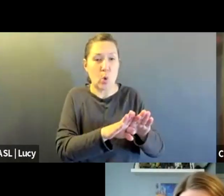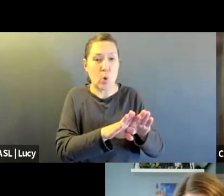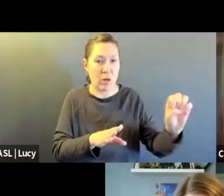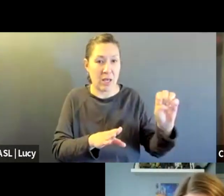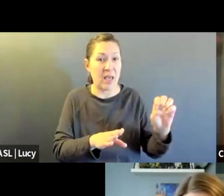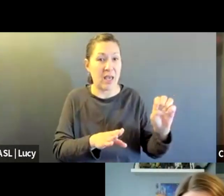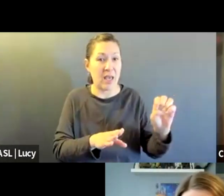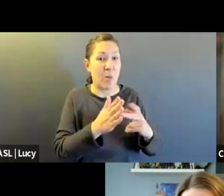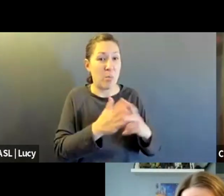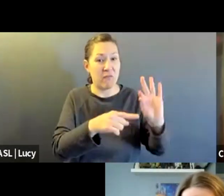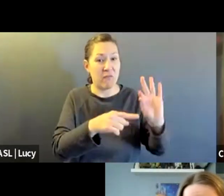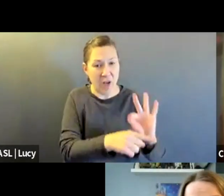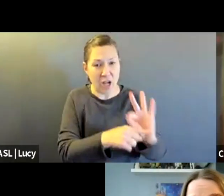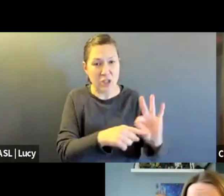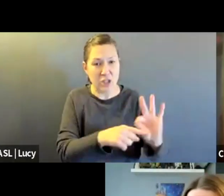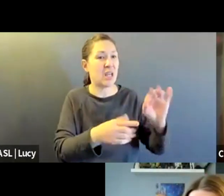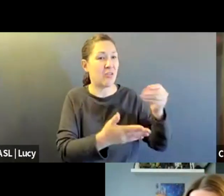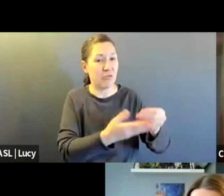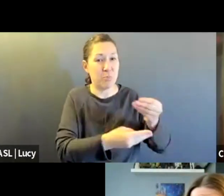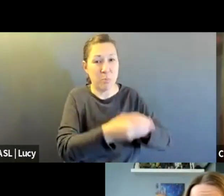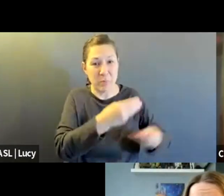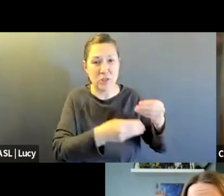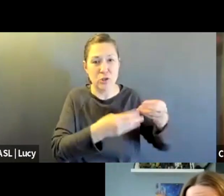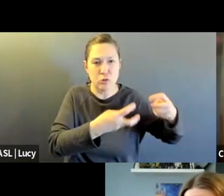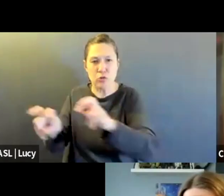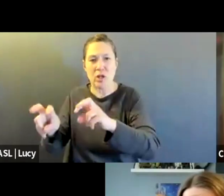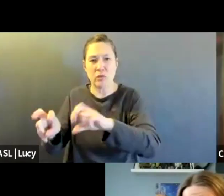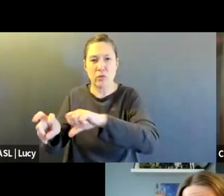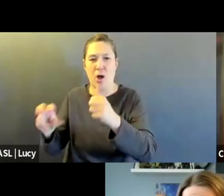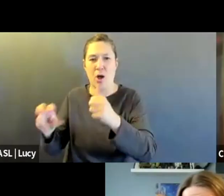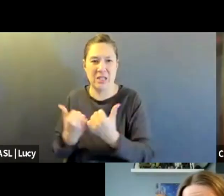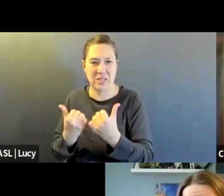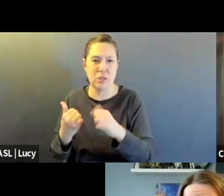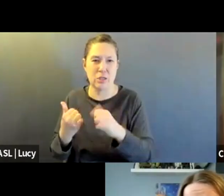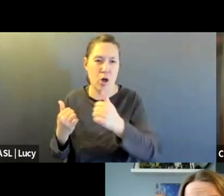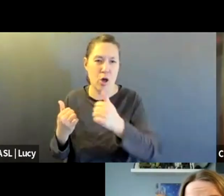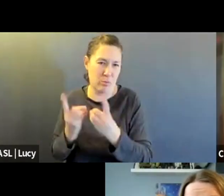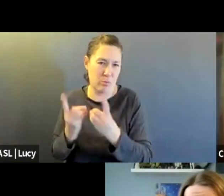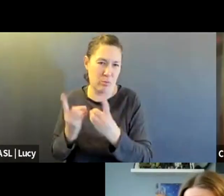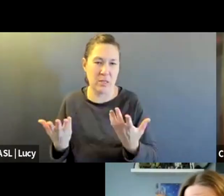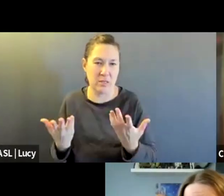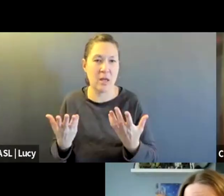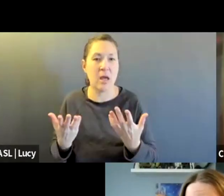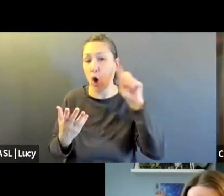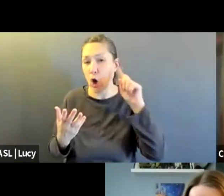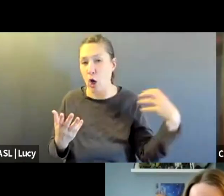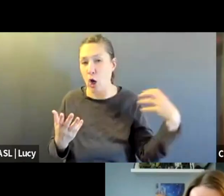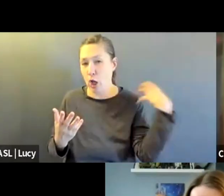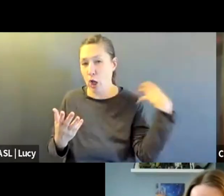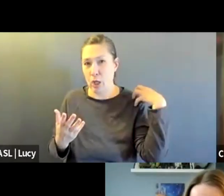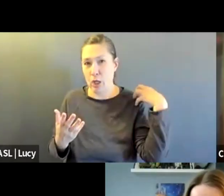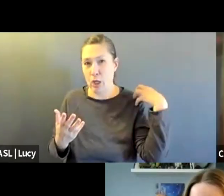to other agencies. We have heard that the chair of the Senate Help Committee, that's